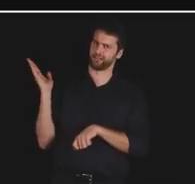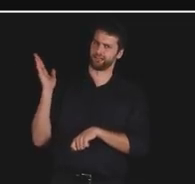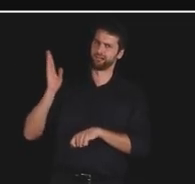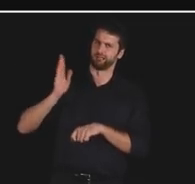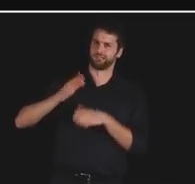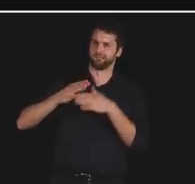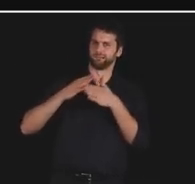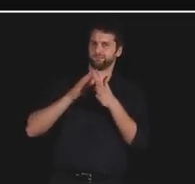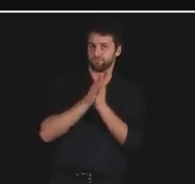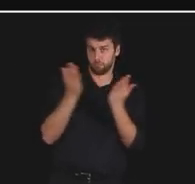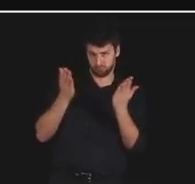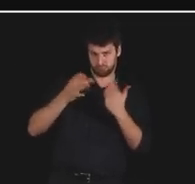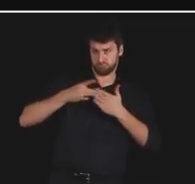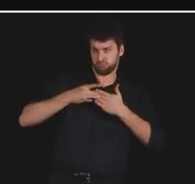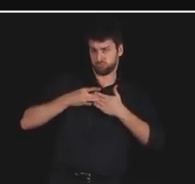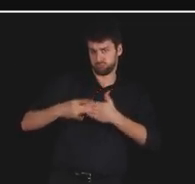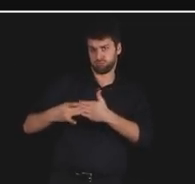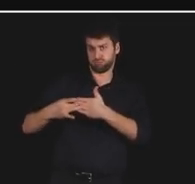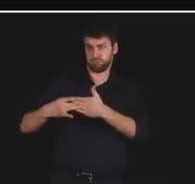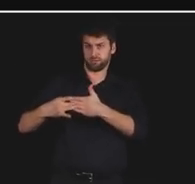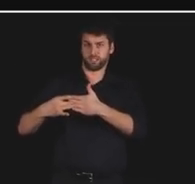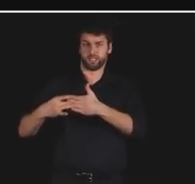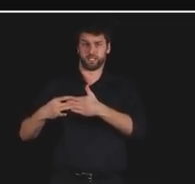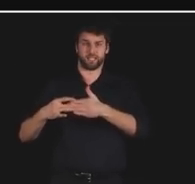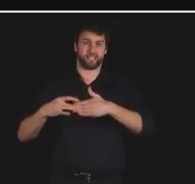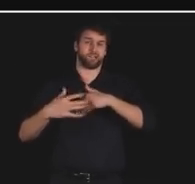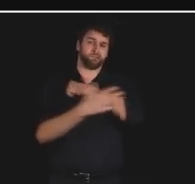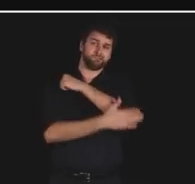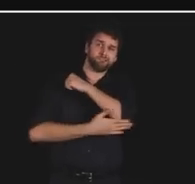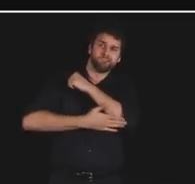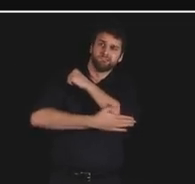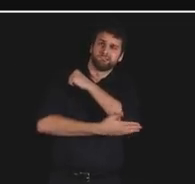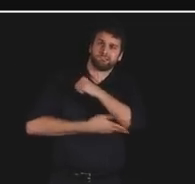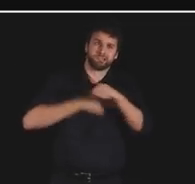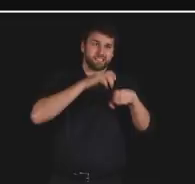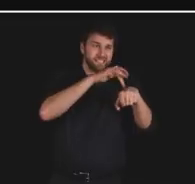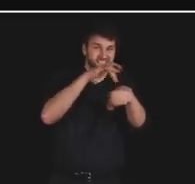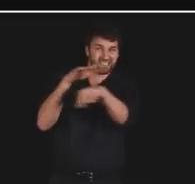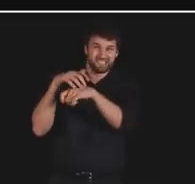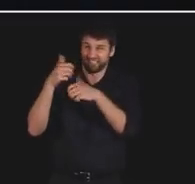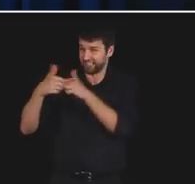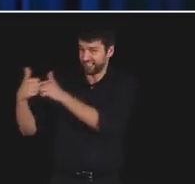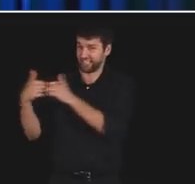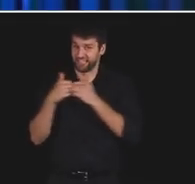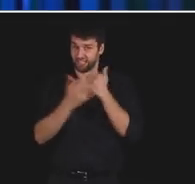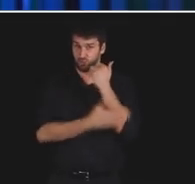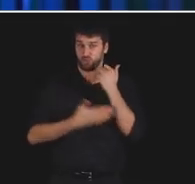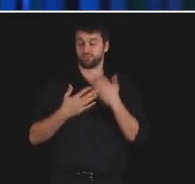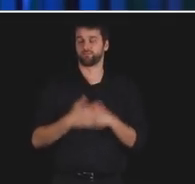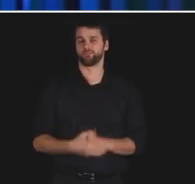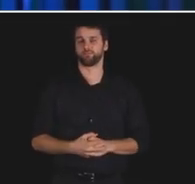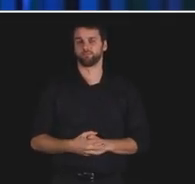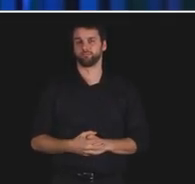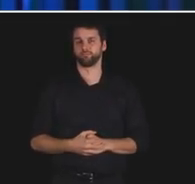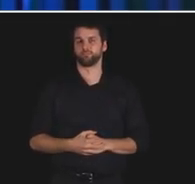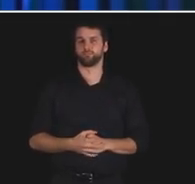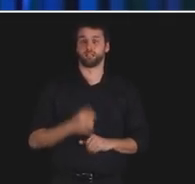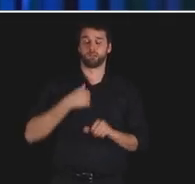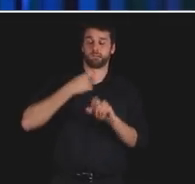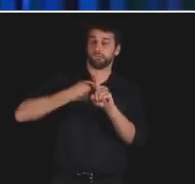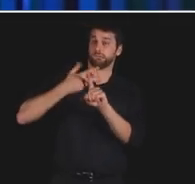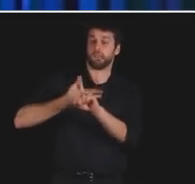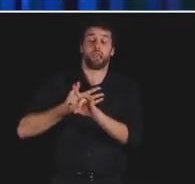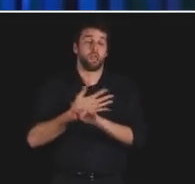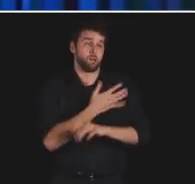the countries that I planned to visit along the way. Took months and months of preparation, but the strategy was